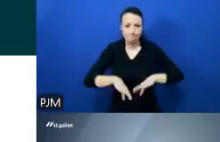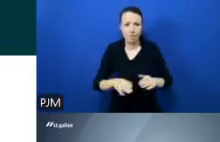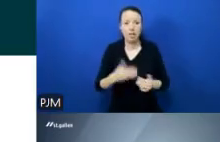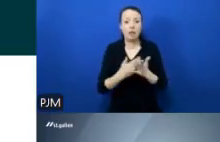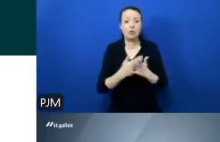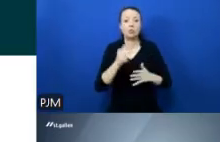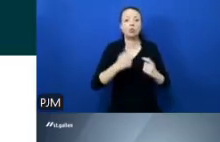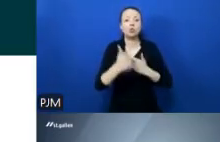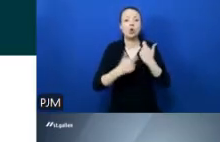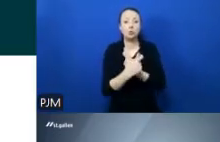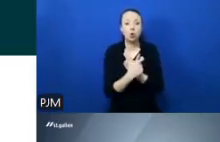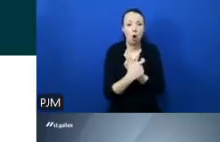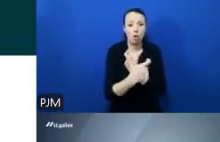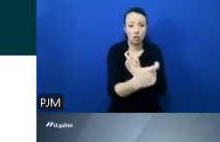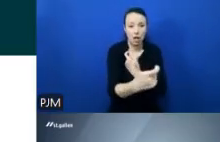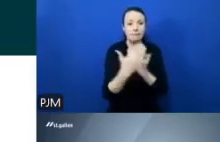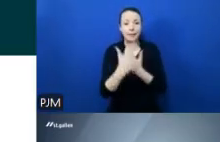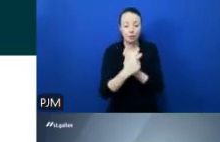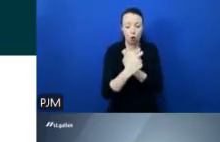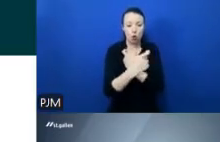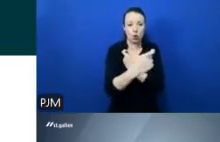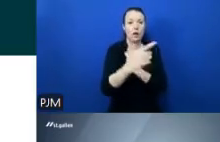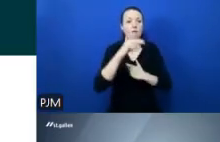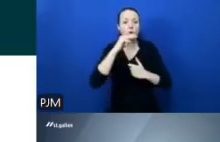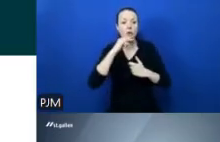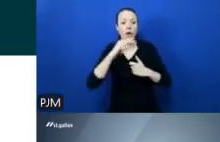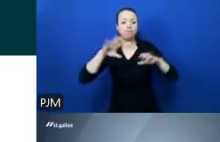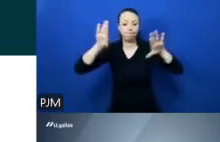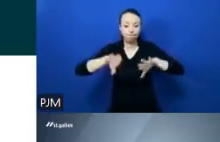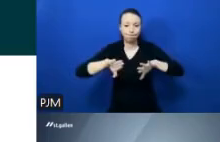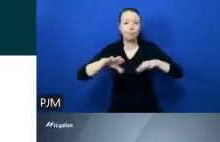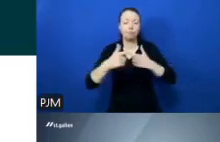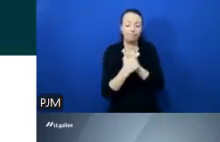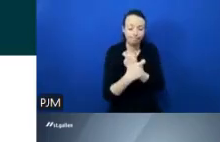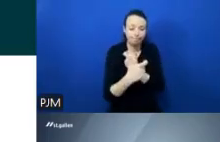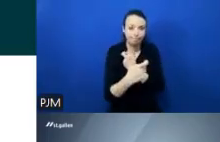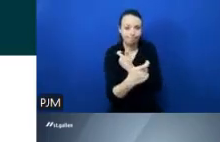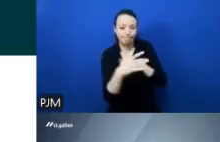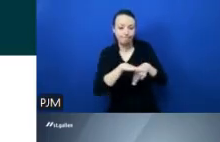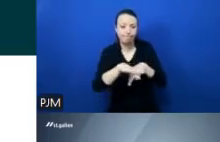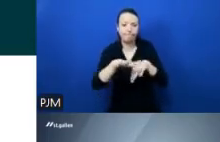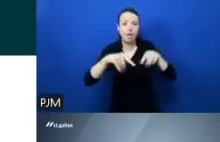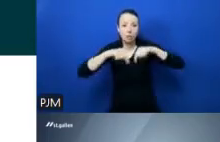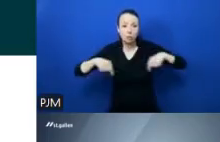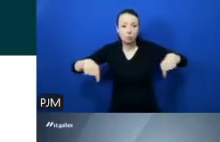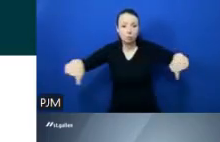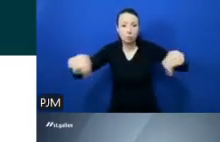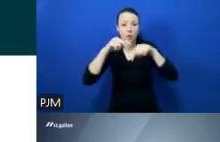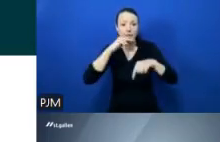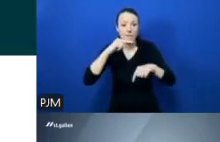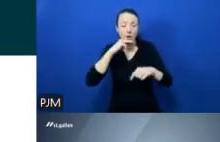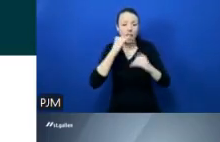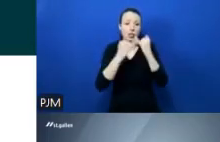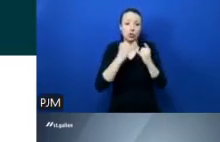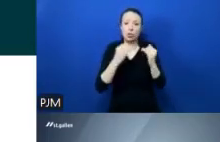to design corridors where the water could flow freely and without any problems